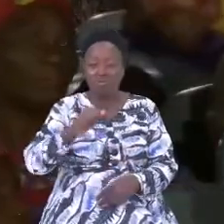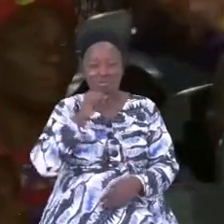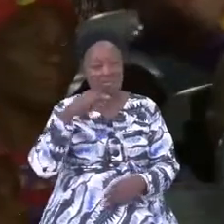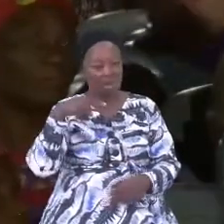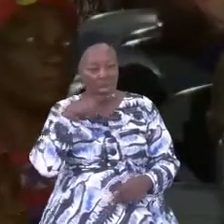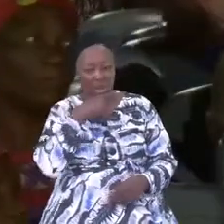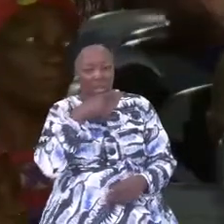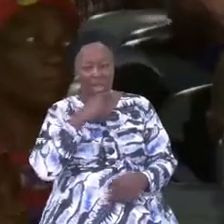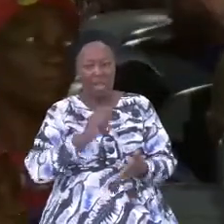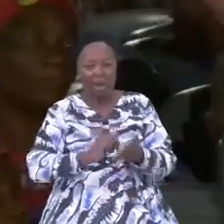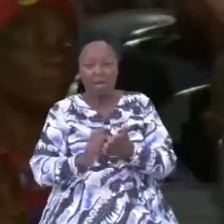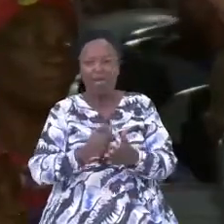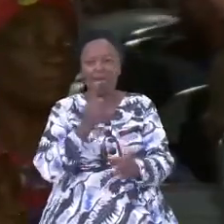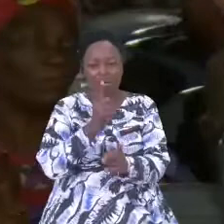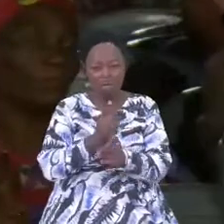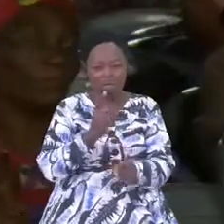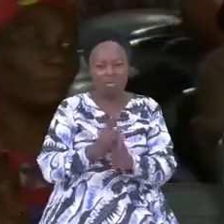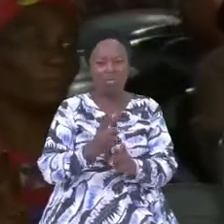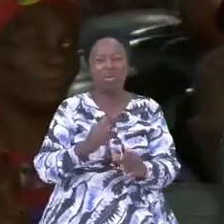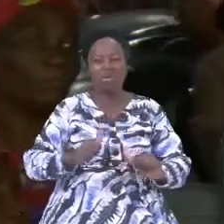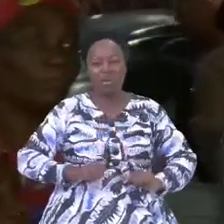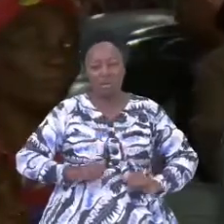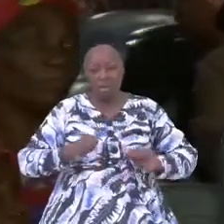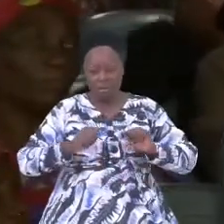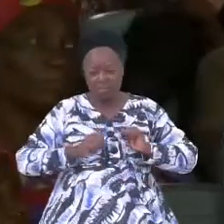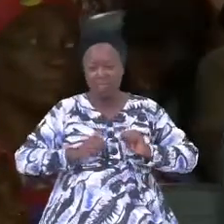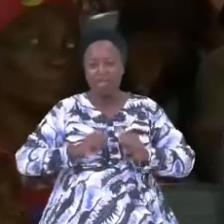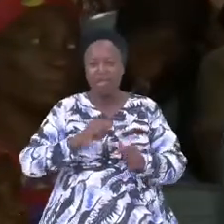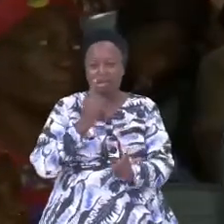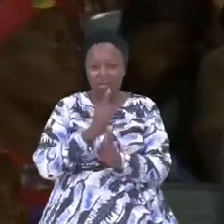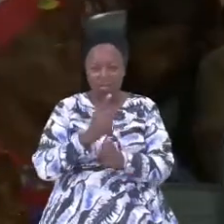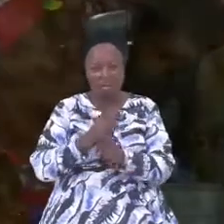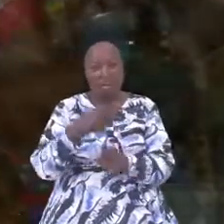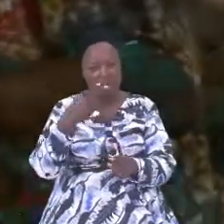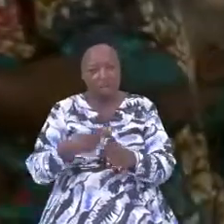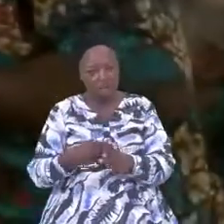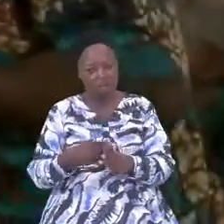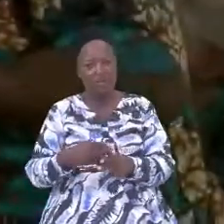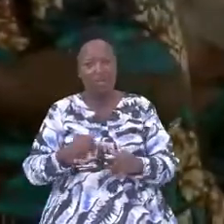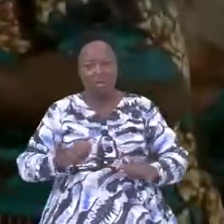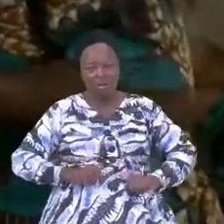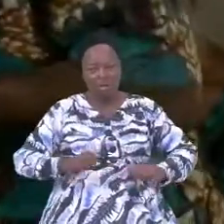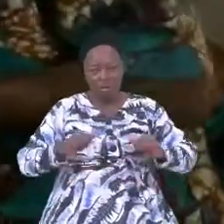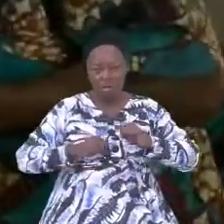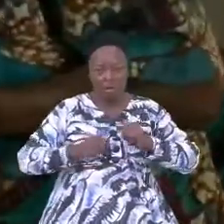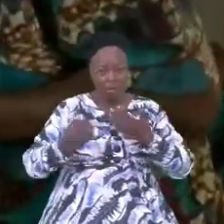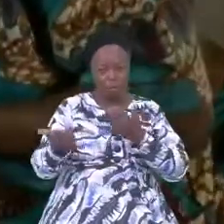Give it accurately to our counselors.